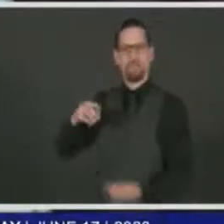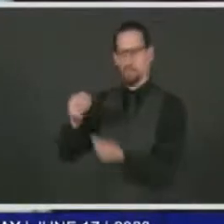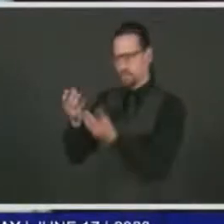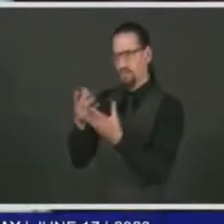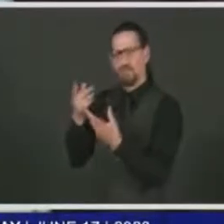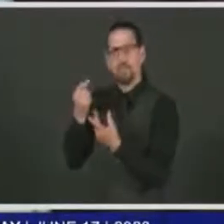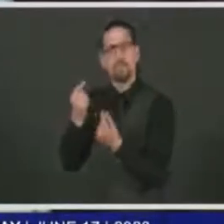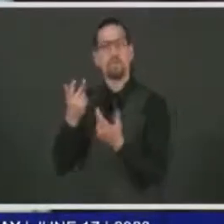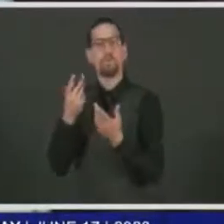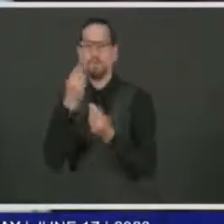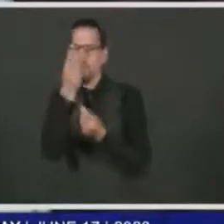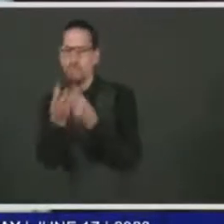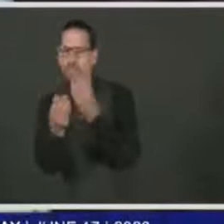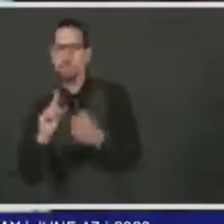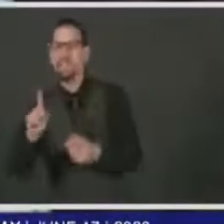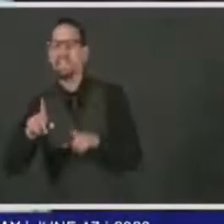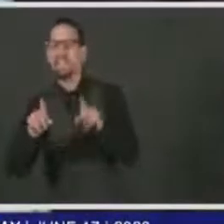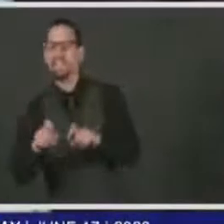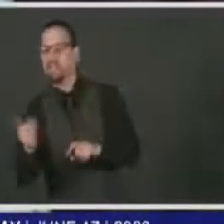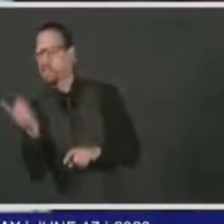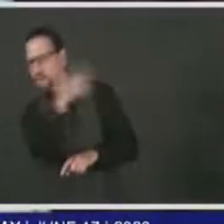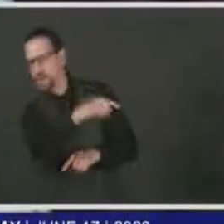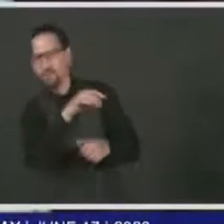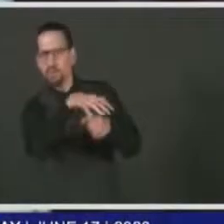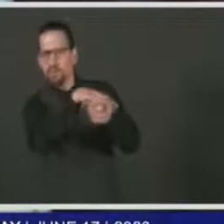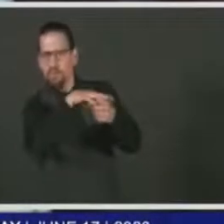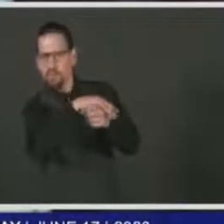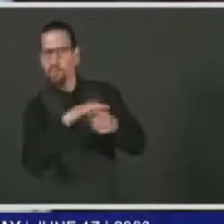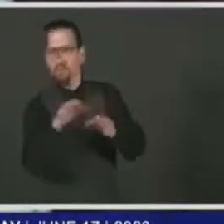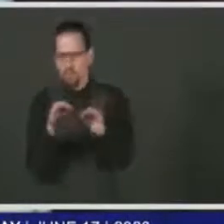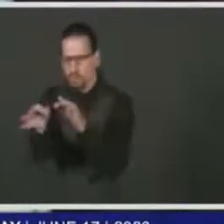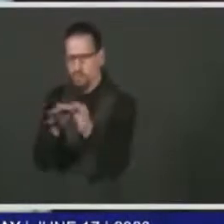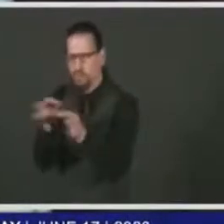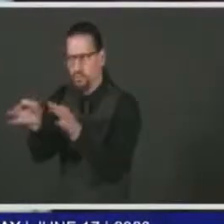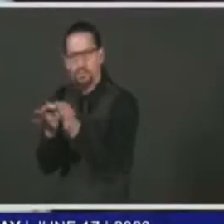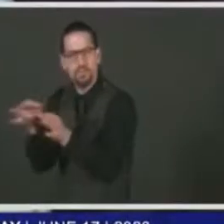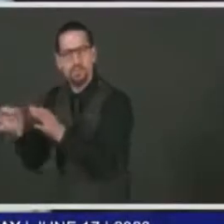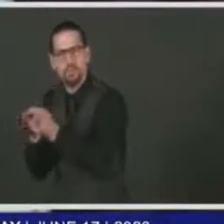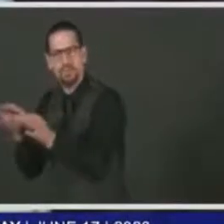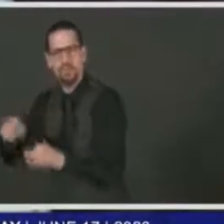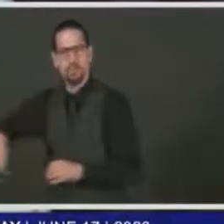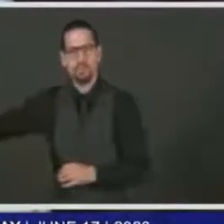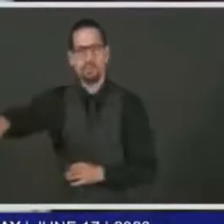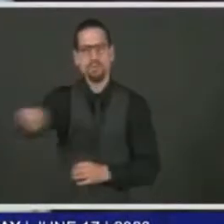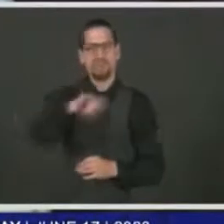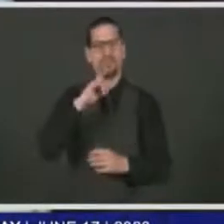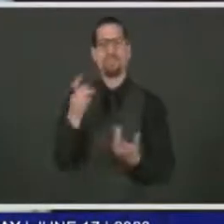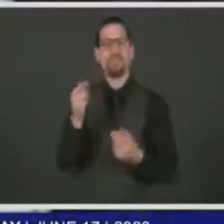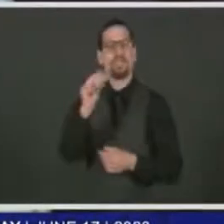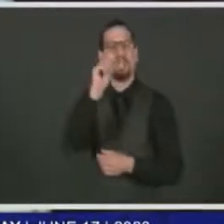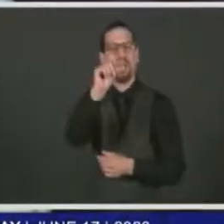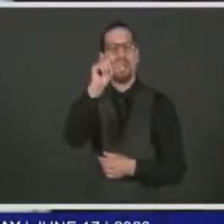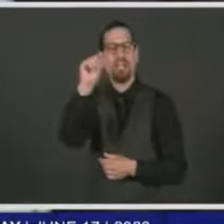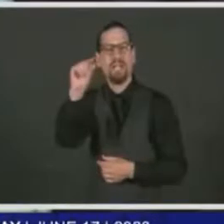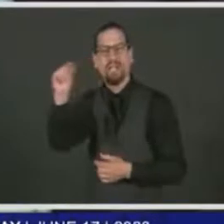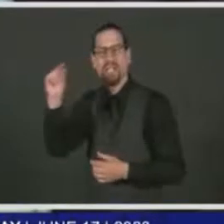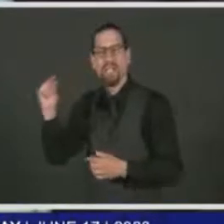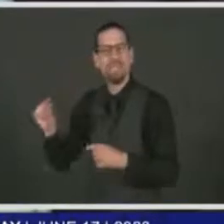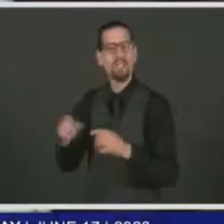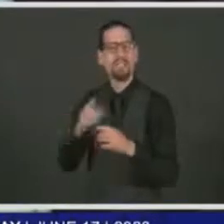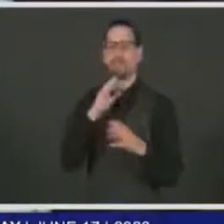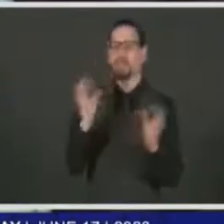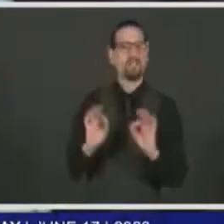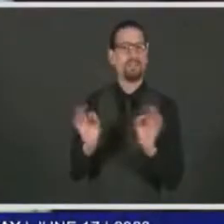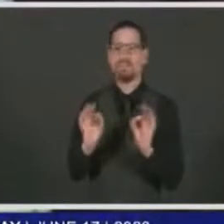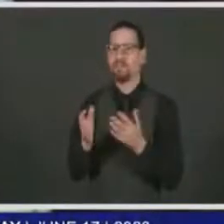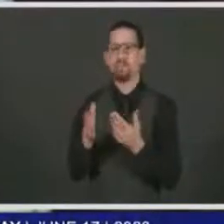difference in terms of the numbers, even if they're only a few blocks apart. It's having that intel at the community level on the